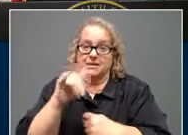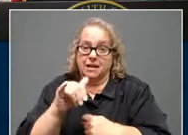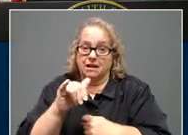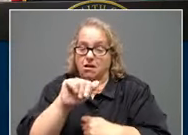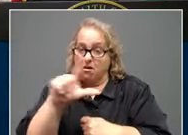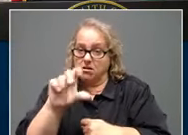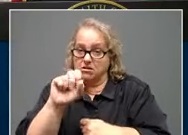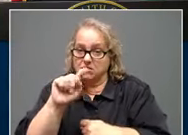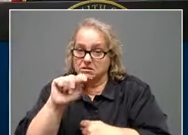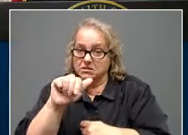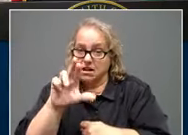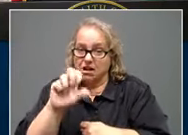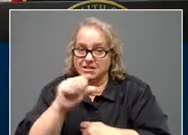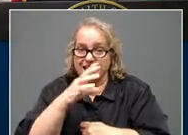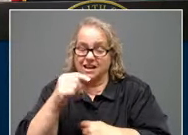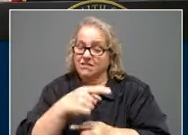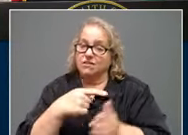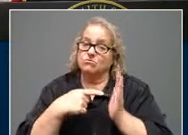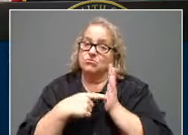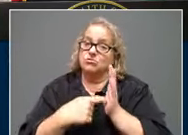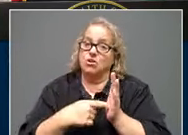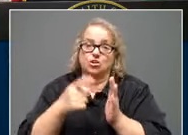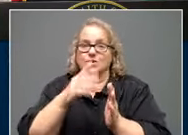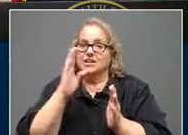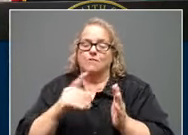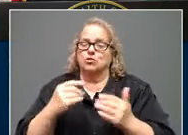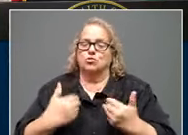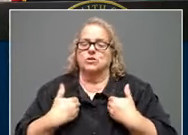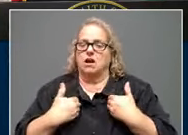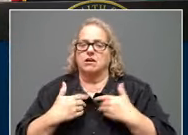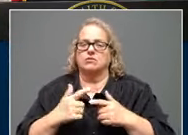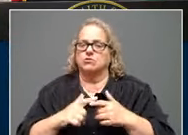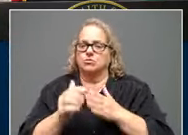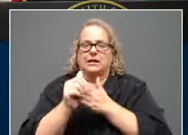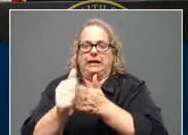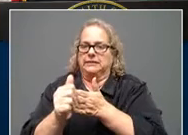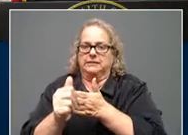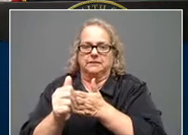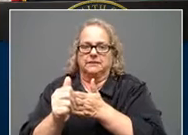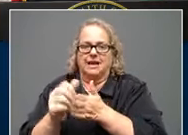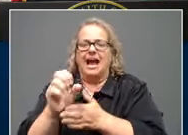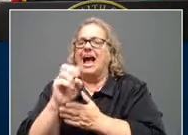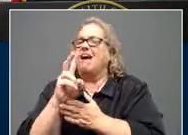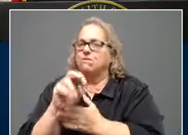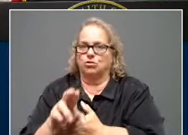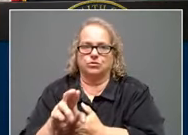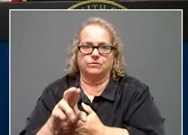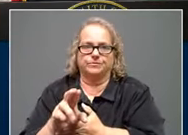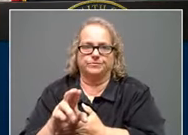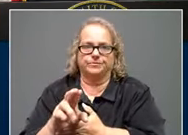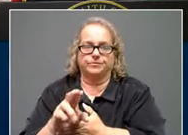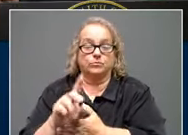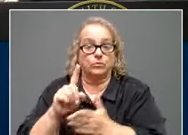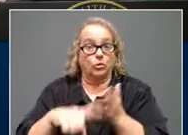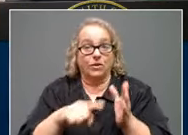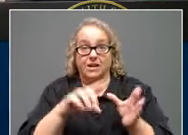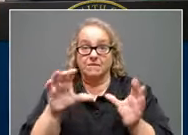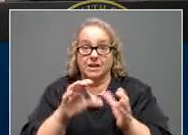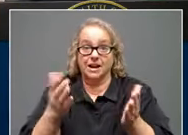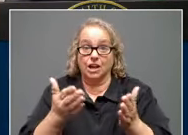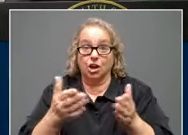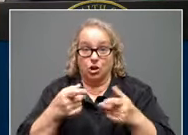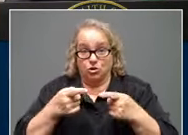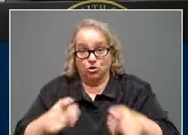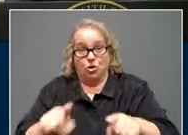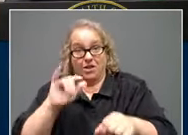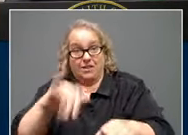and they're showing that you're never too young to lead, ever. And what they have done here during the midst of this